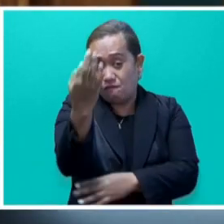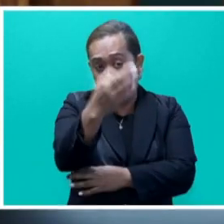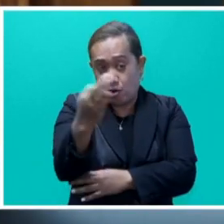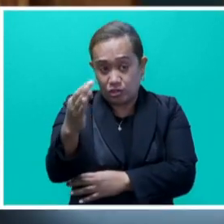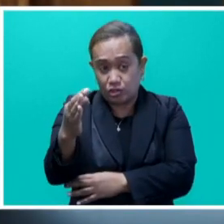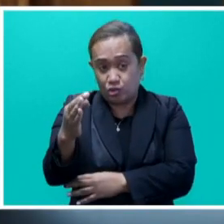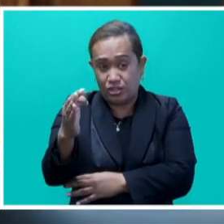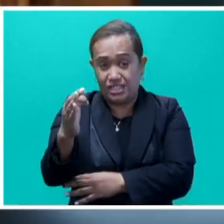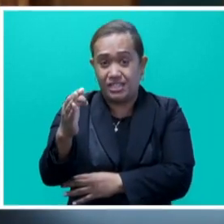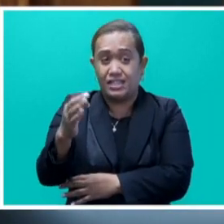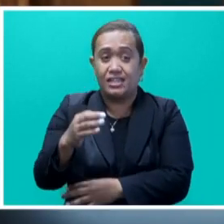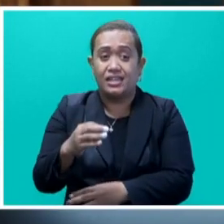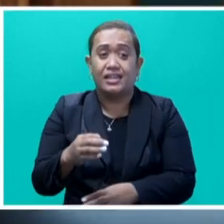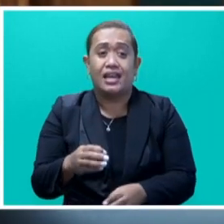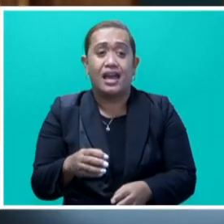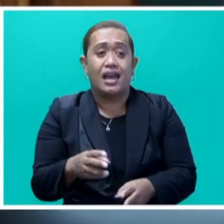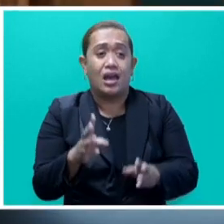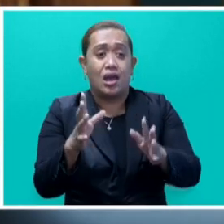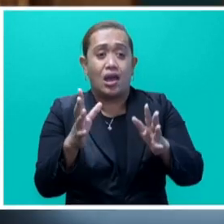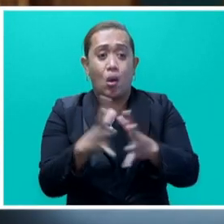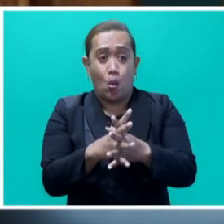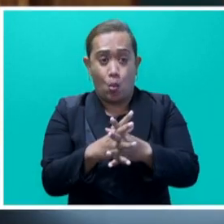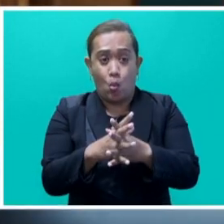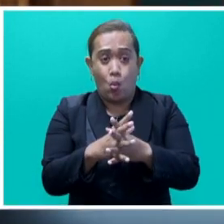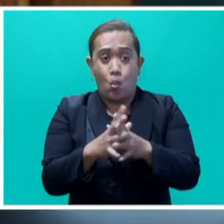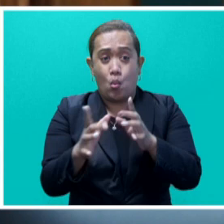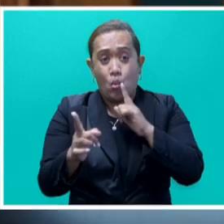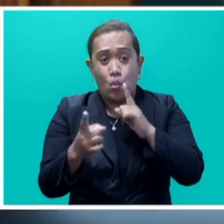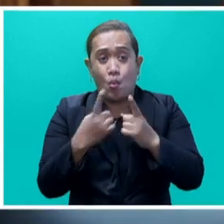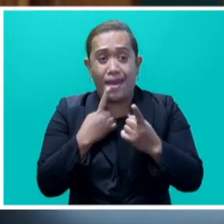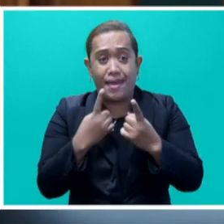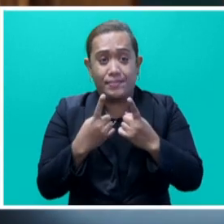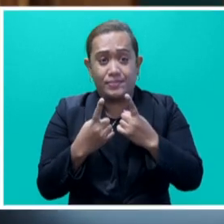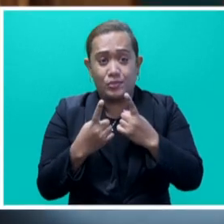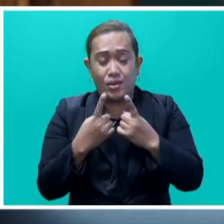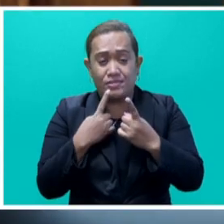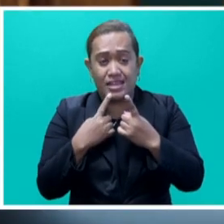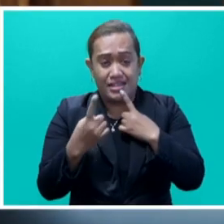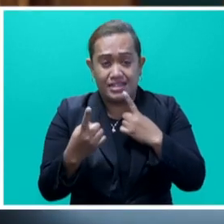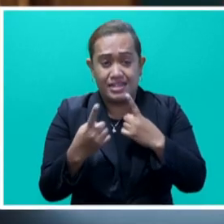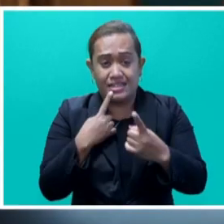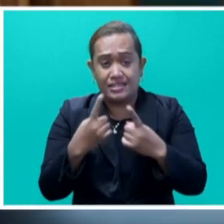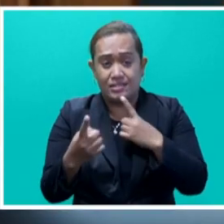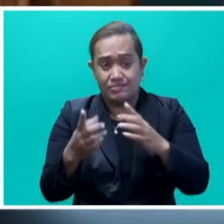in my statement, Honourable Speaker, just to go to show that Honourable